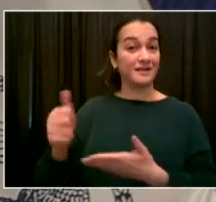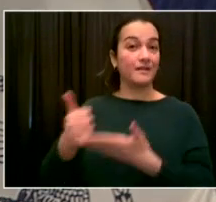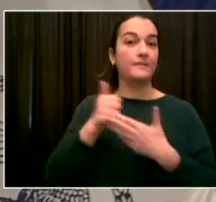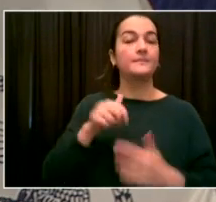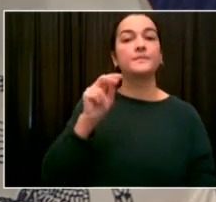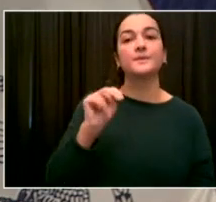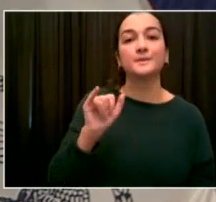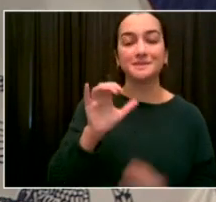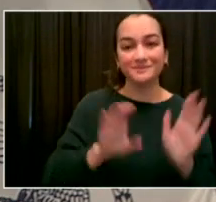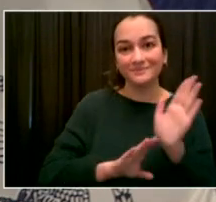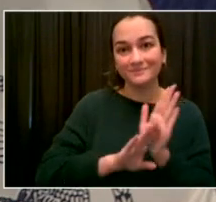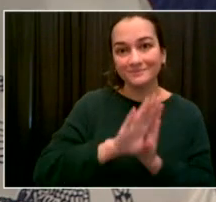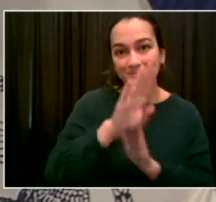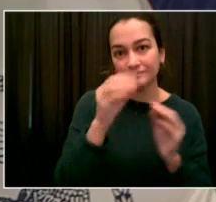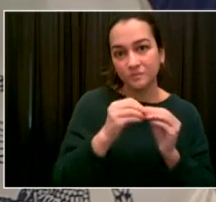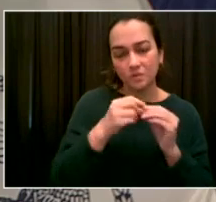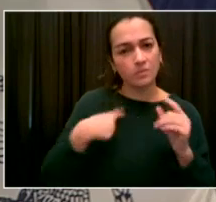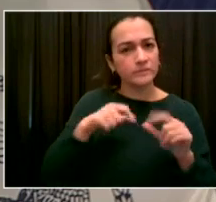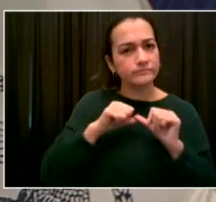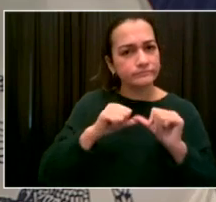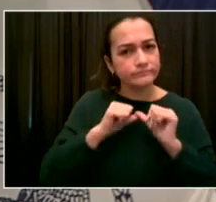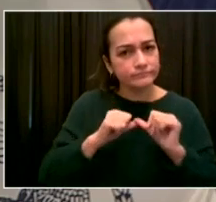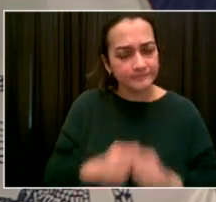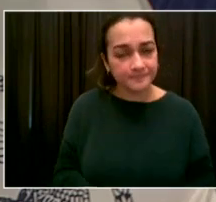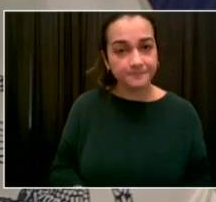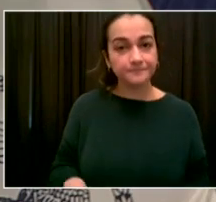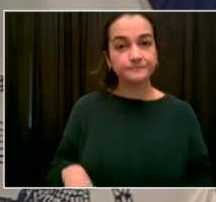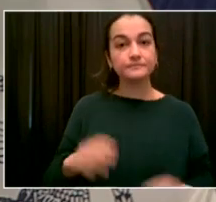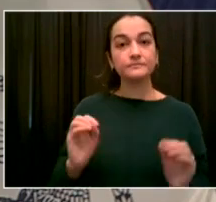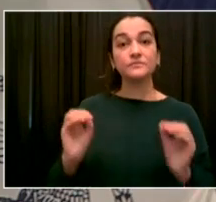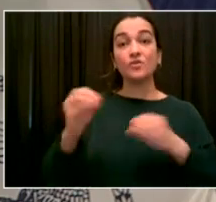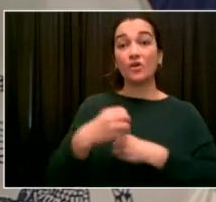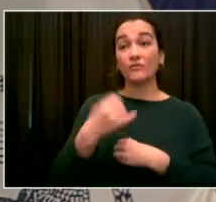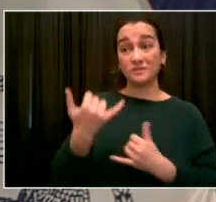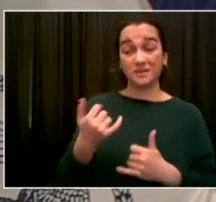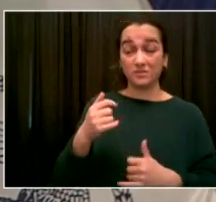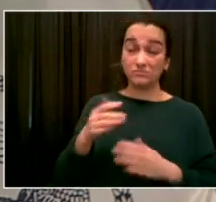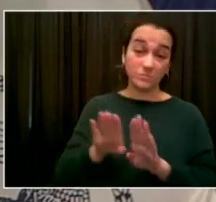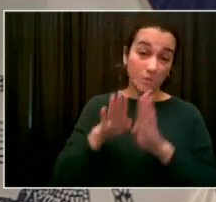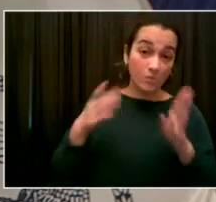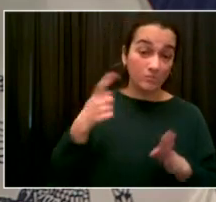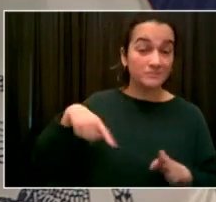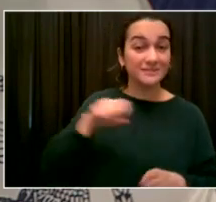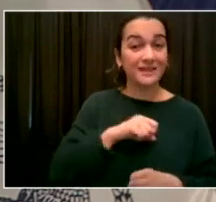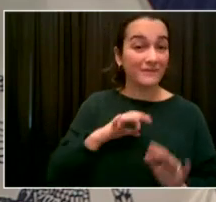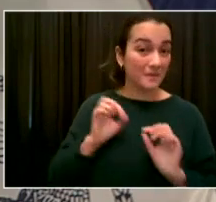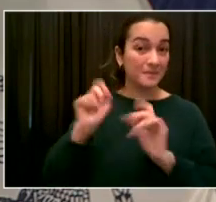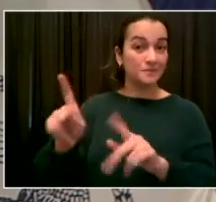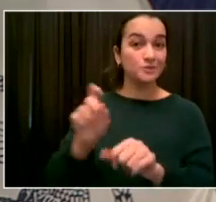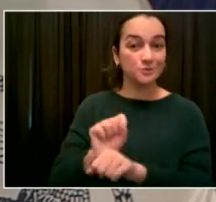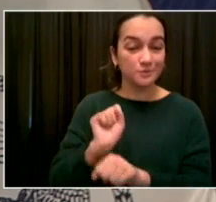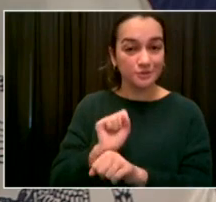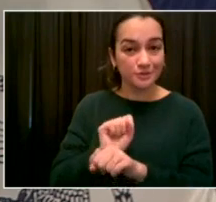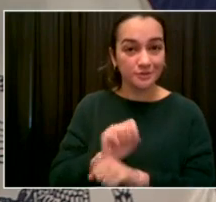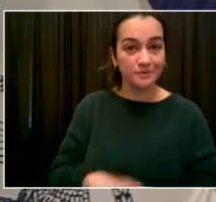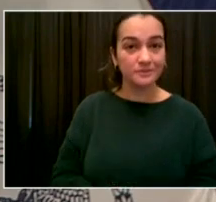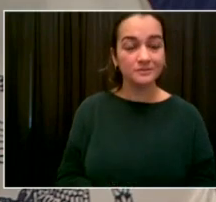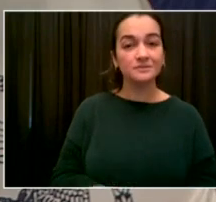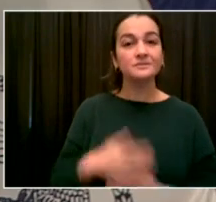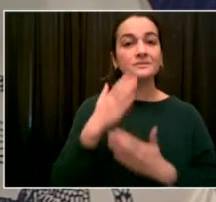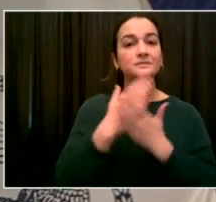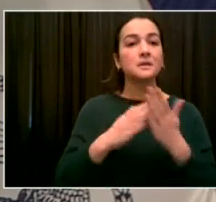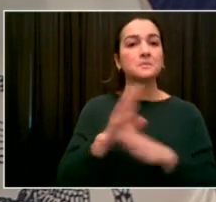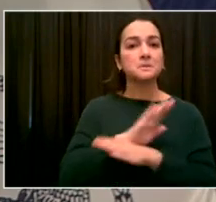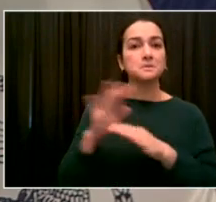recent action, the private sector vaccine mandate, there's clearly some who like it more and some who like it less, but there's been a recognition that the